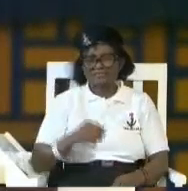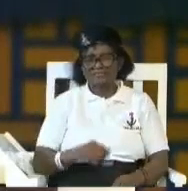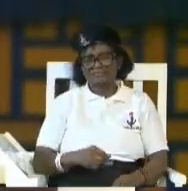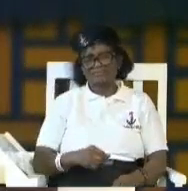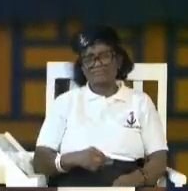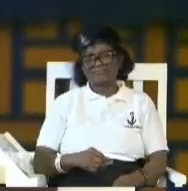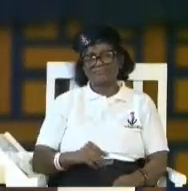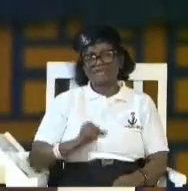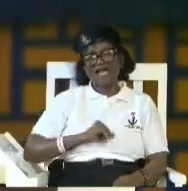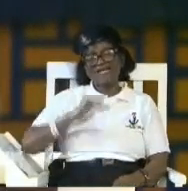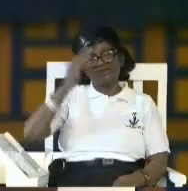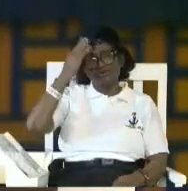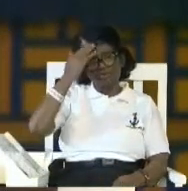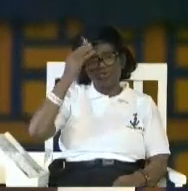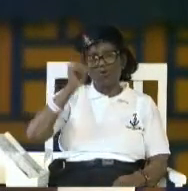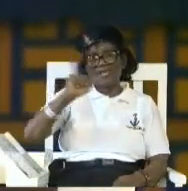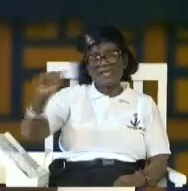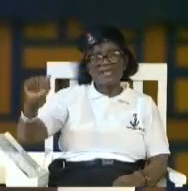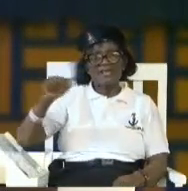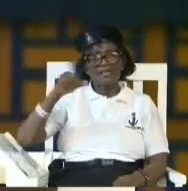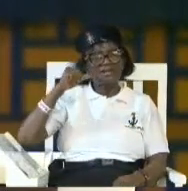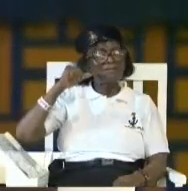I know a man,